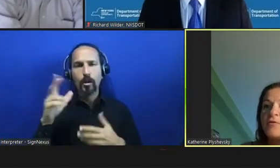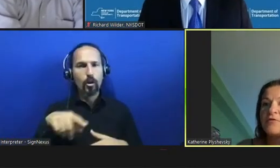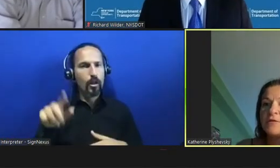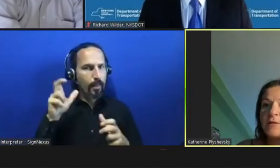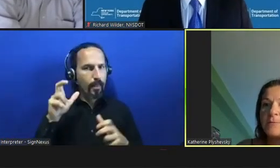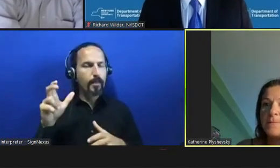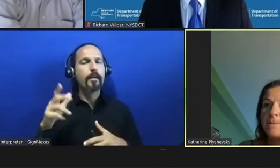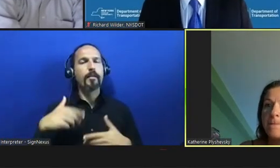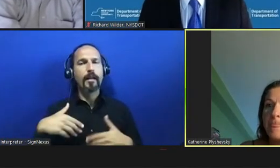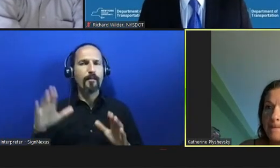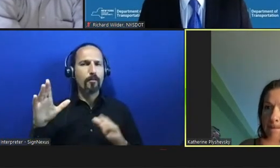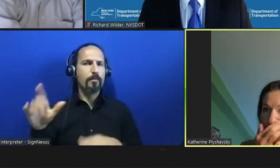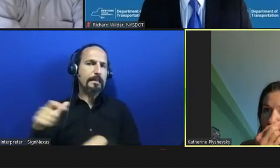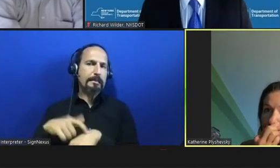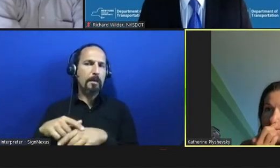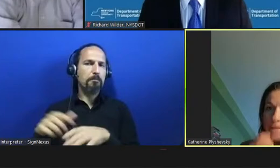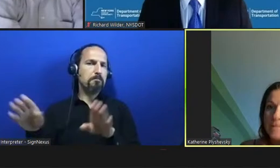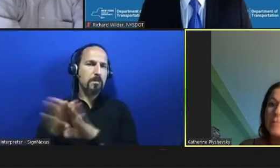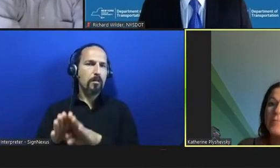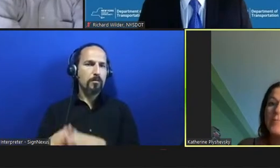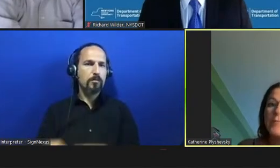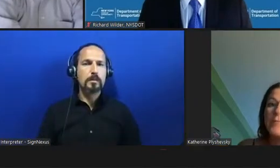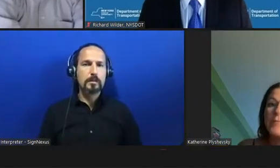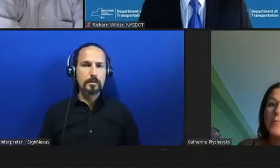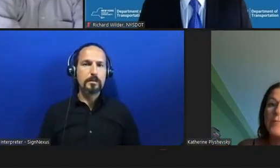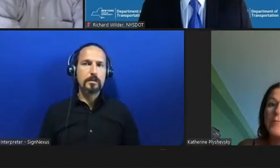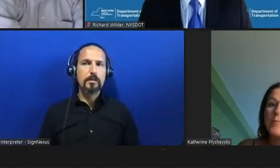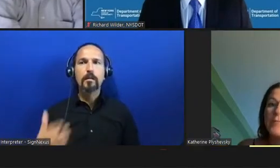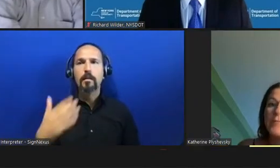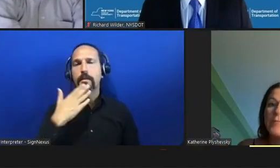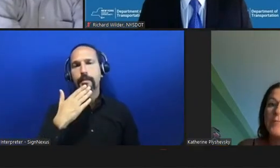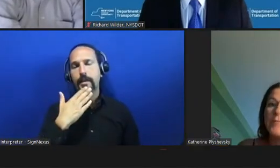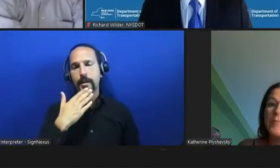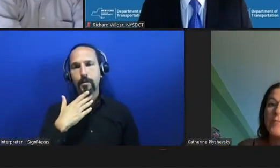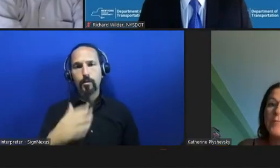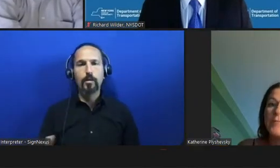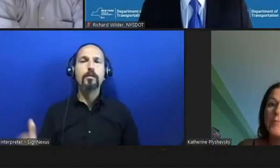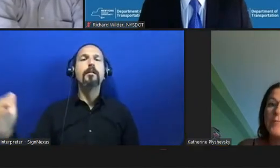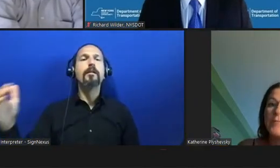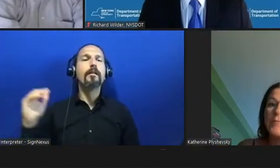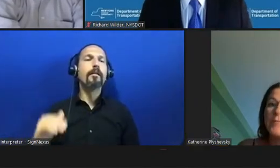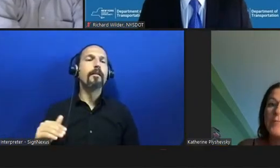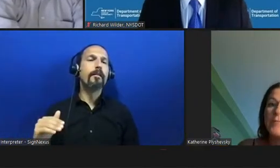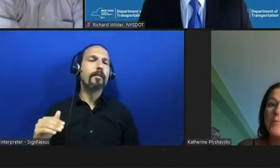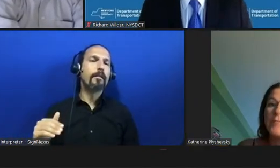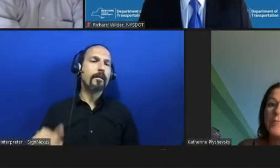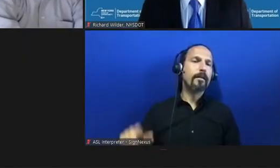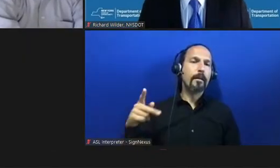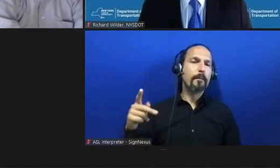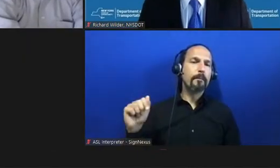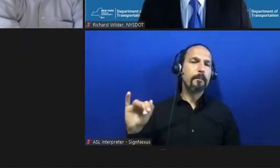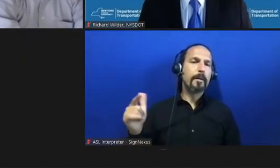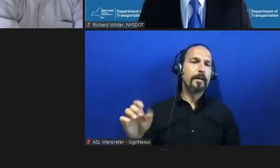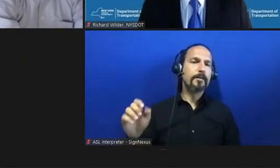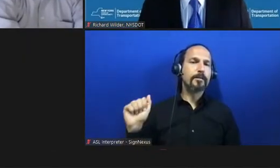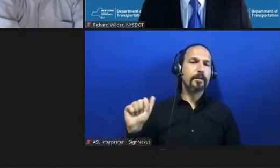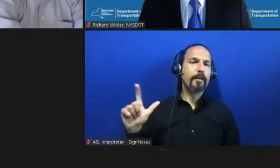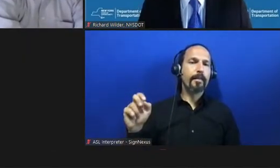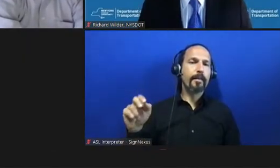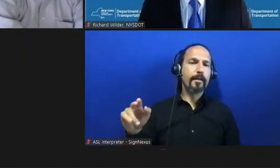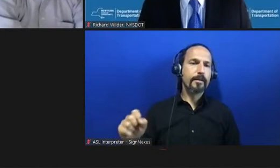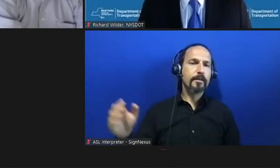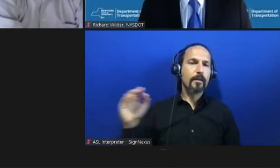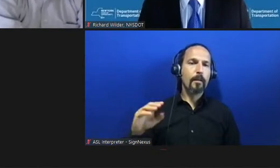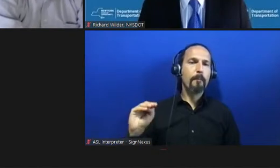and I yield the rest of my time thank you our next speaker is Paige elenius followed by